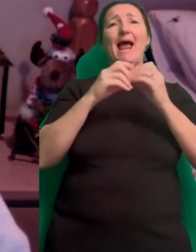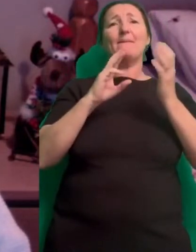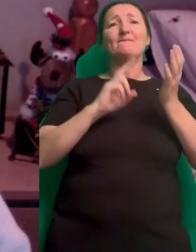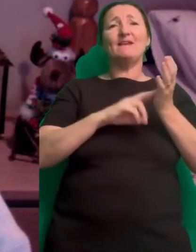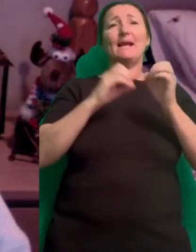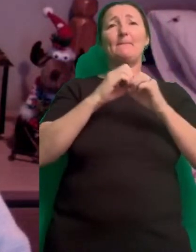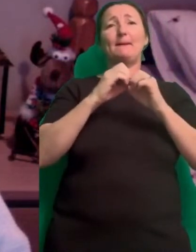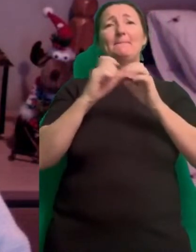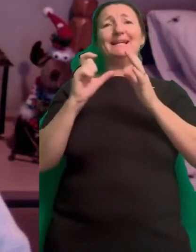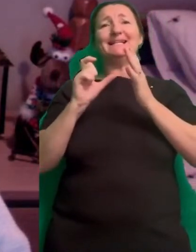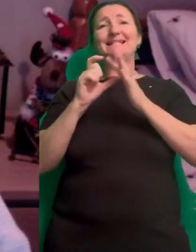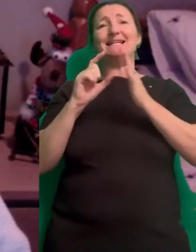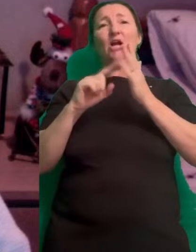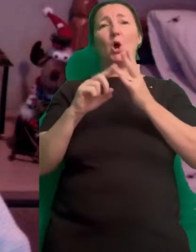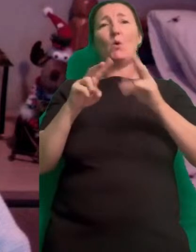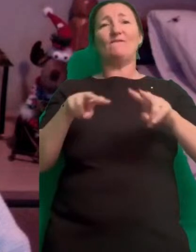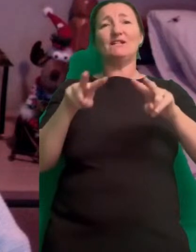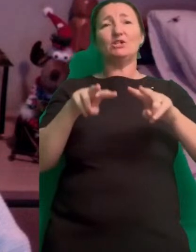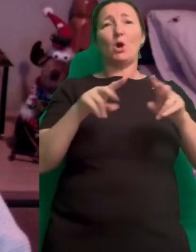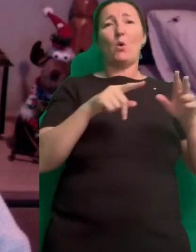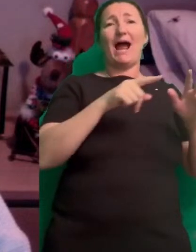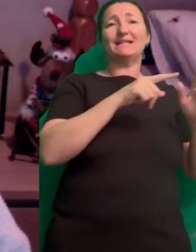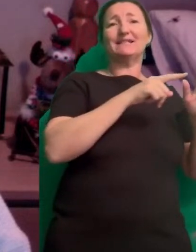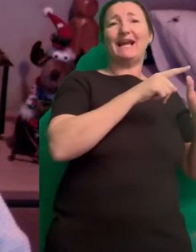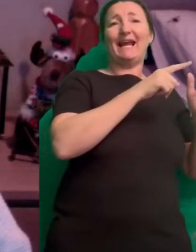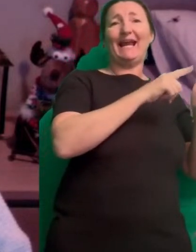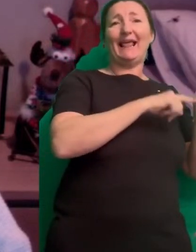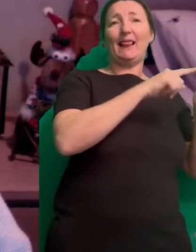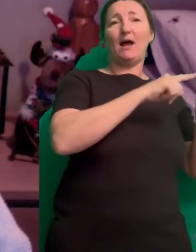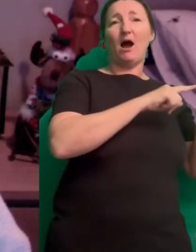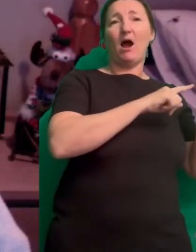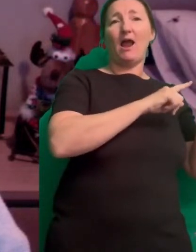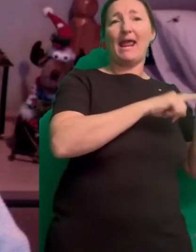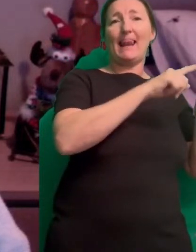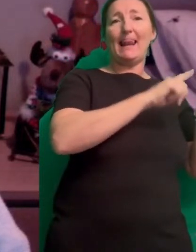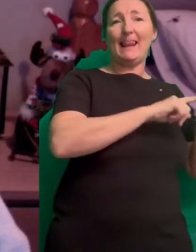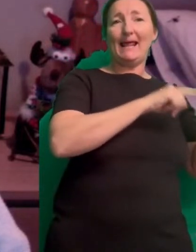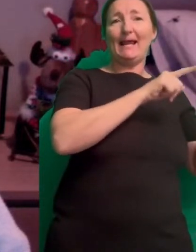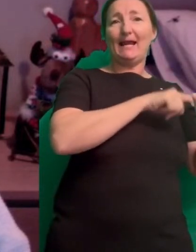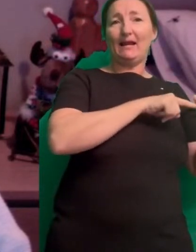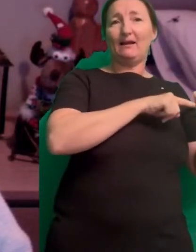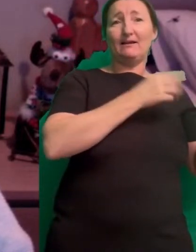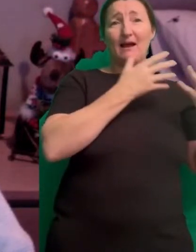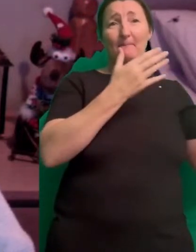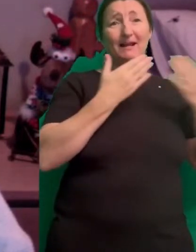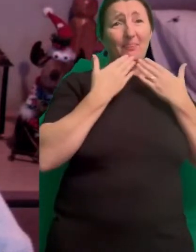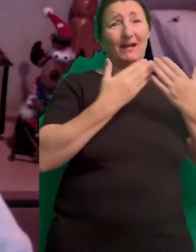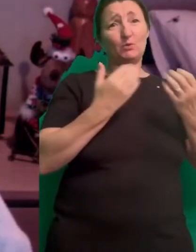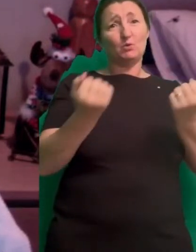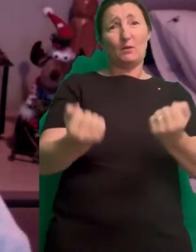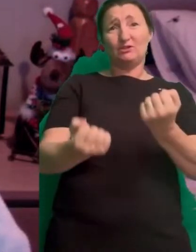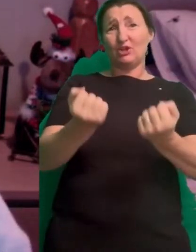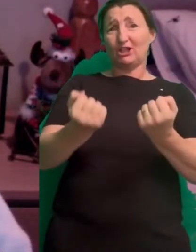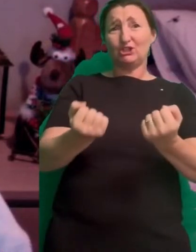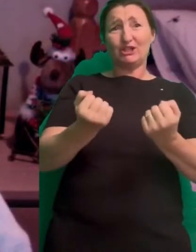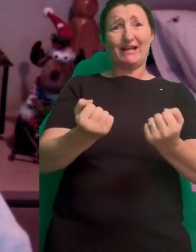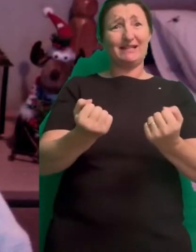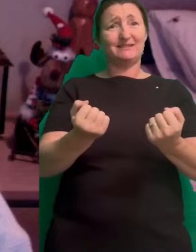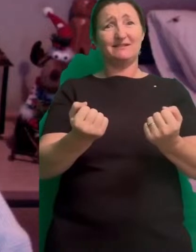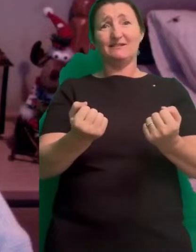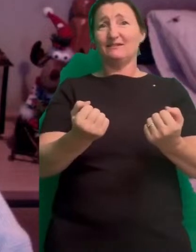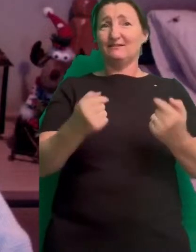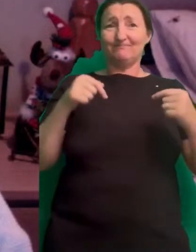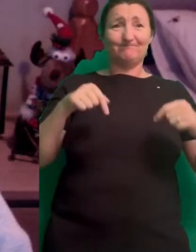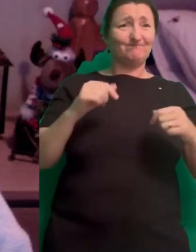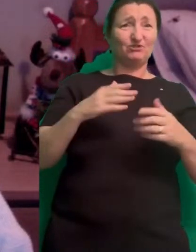all of the judges. Without your support, it makes the judging a much harder process for us, so we thank you very much for your generous time